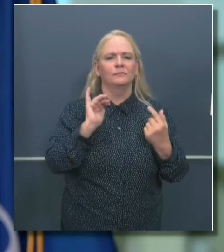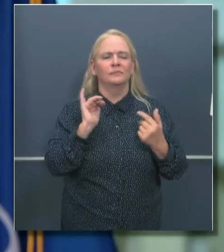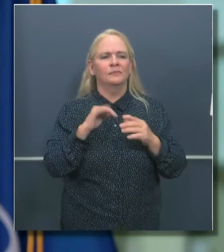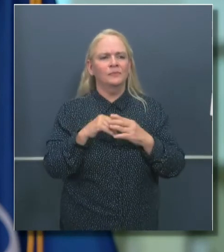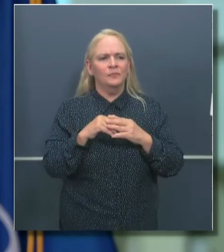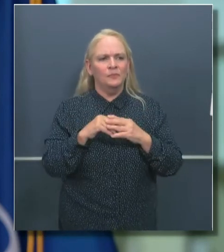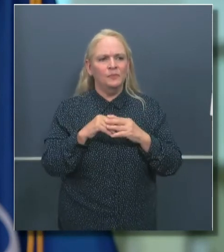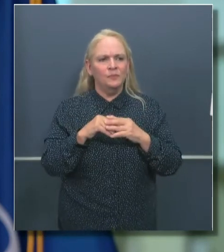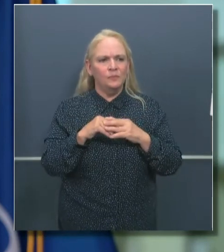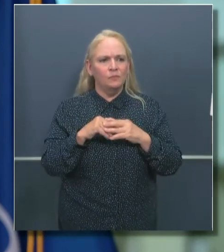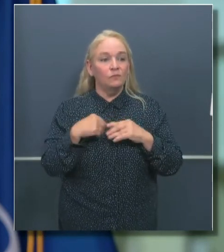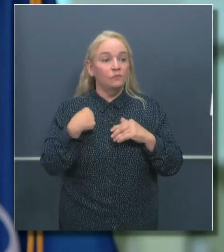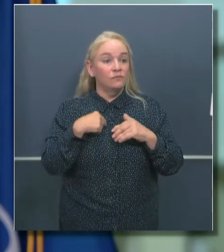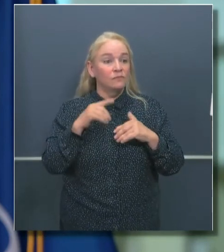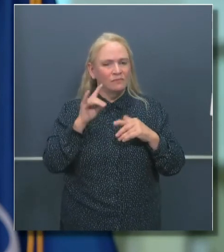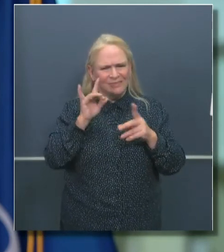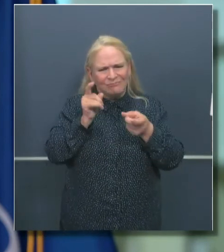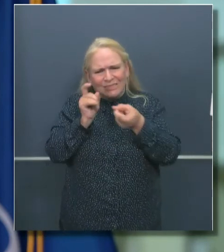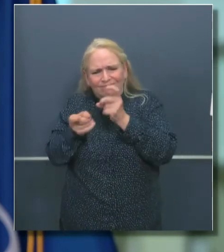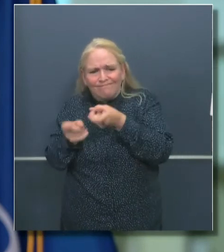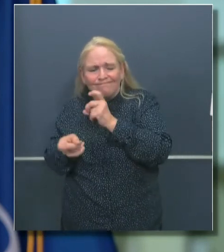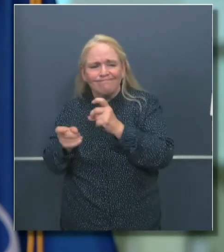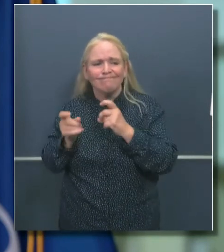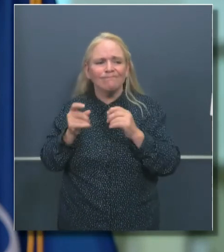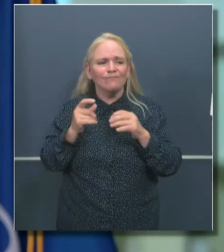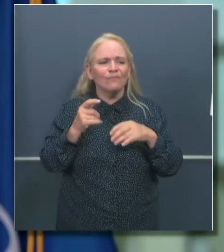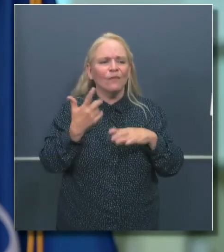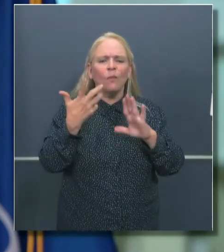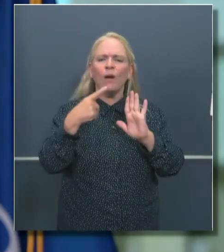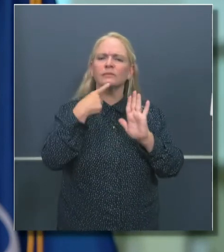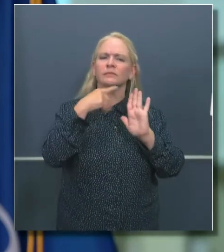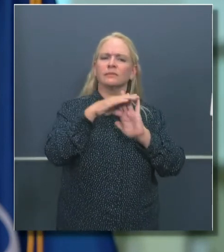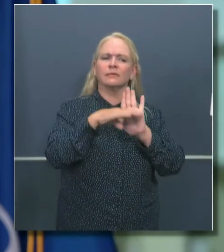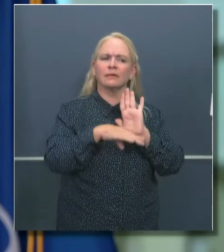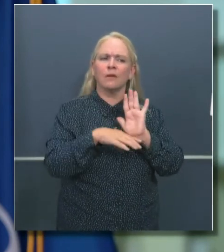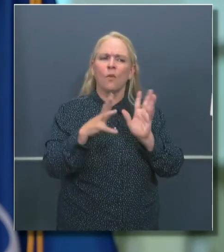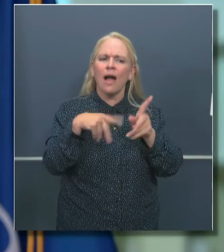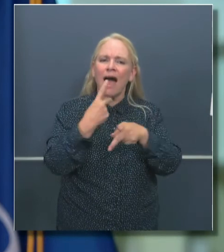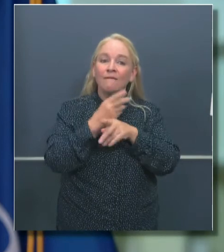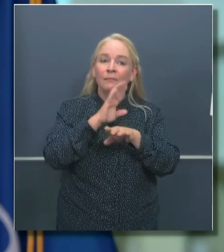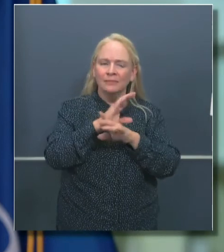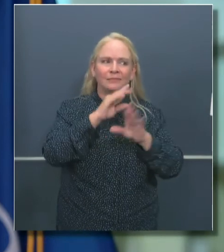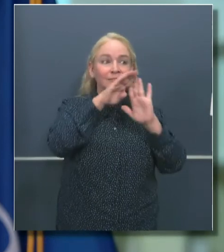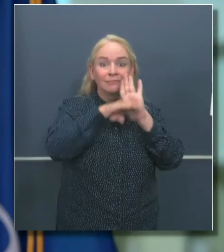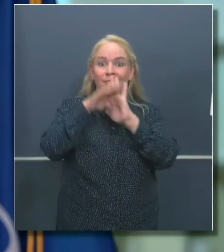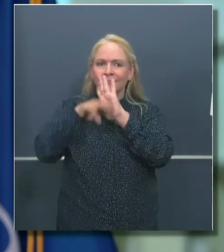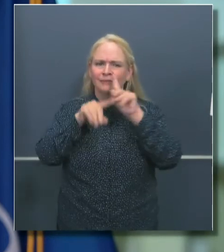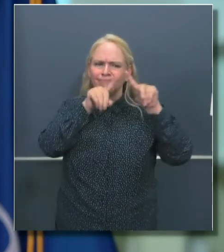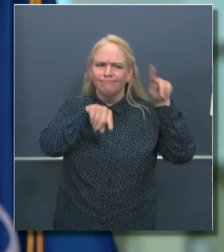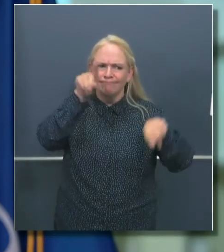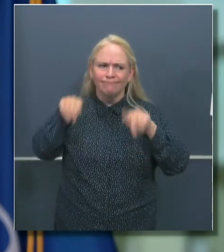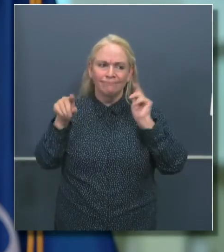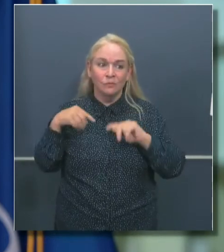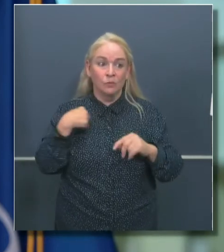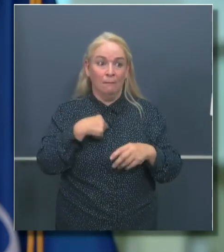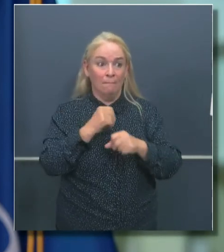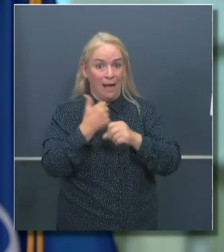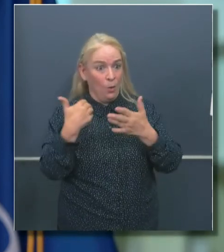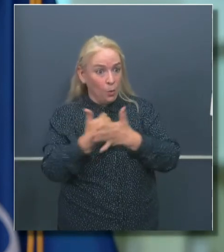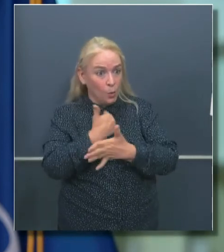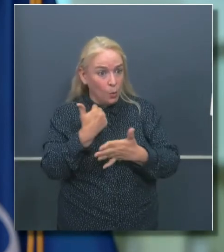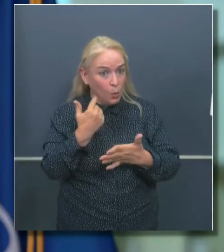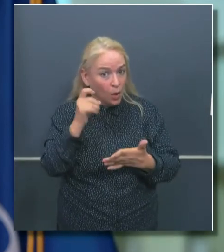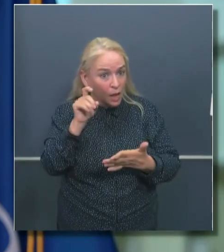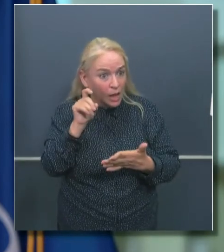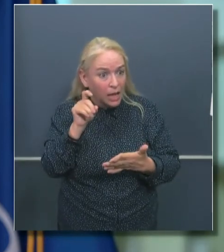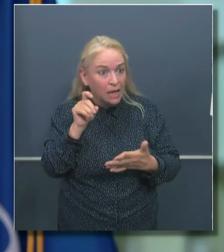and update them. And I can assure you, you'll be among the first to know. As soon as we make any additional updates, we will make